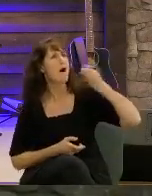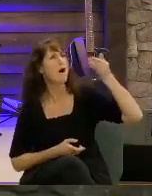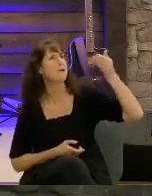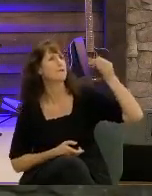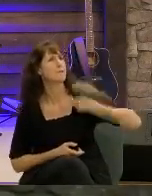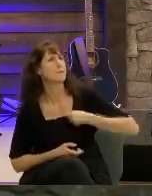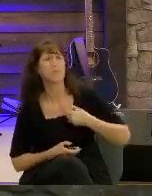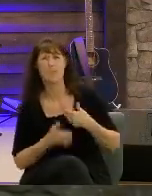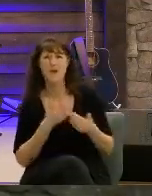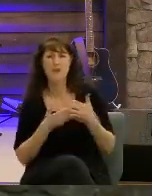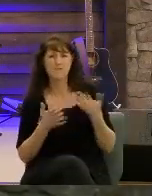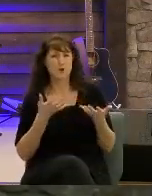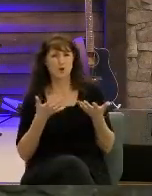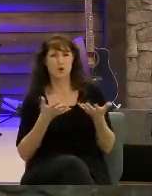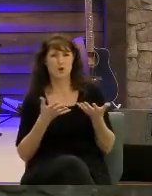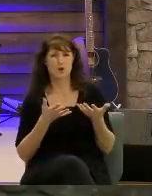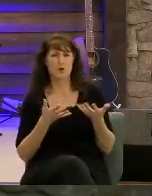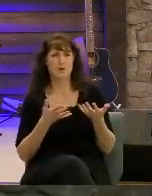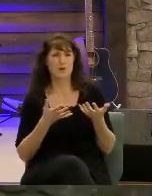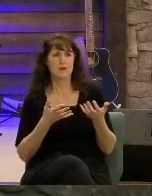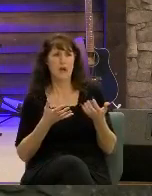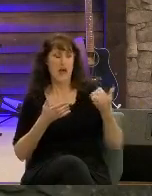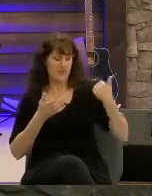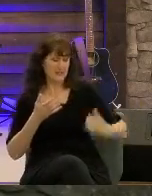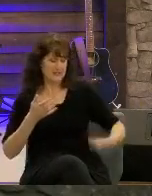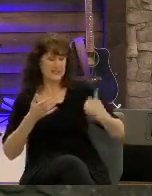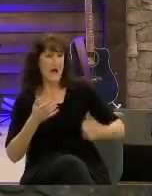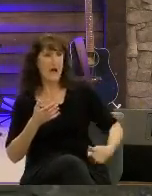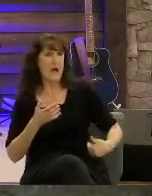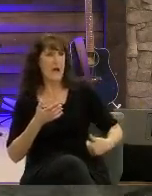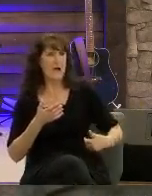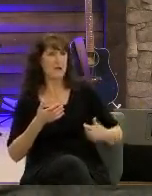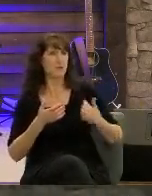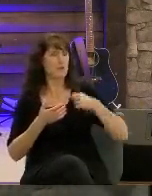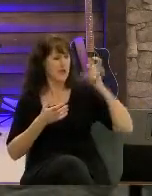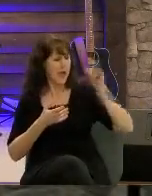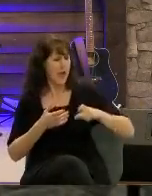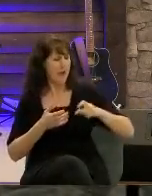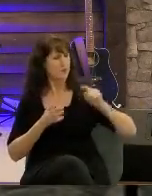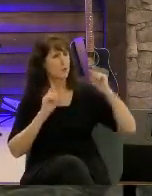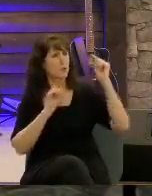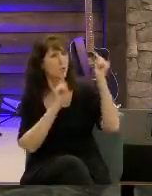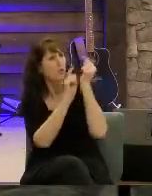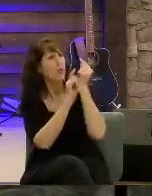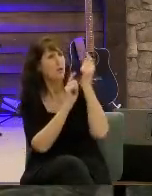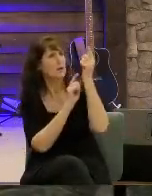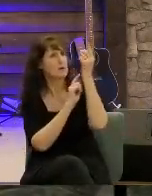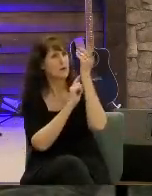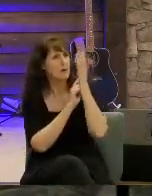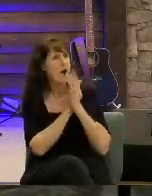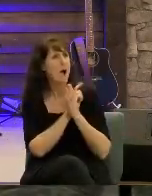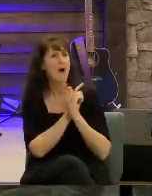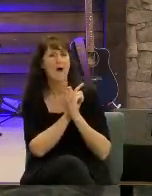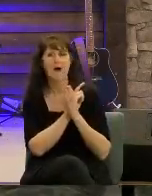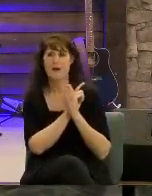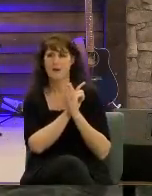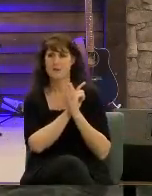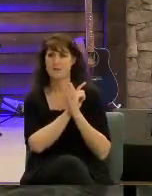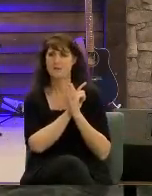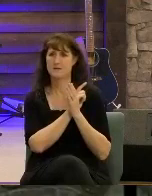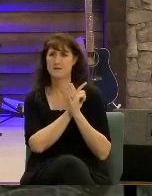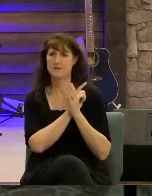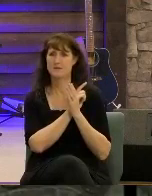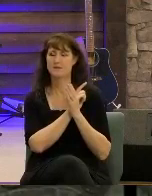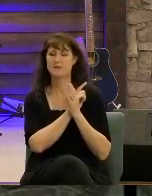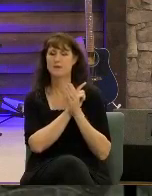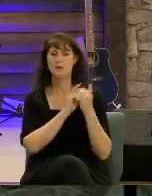Whatever it may be on this side, we have to encounter God, and we're looking for the answers to these questions.